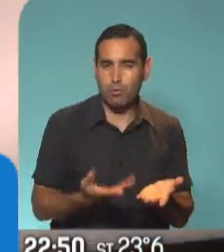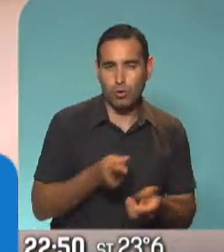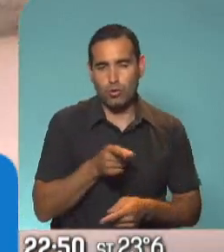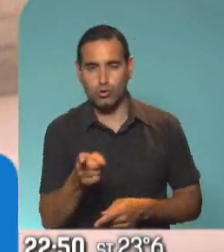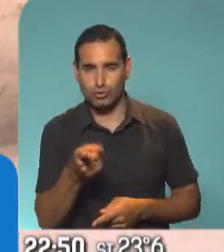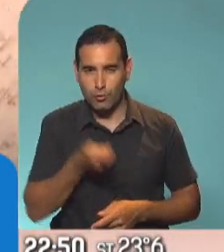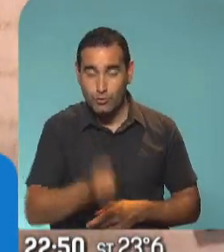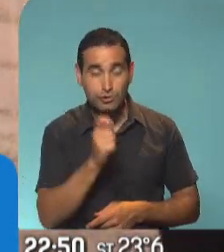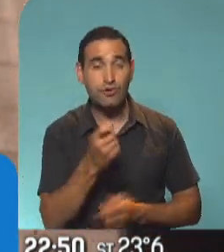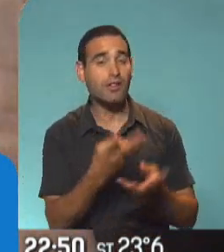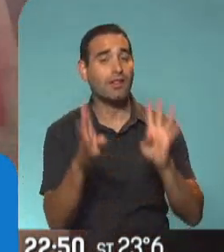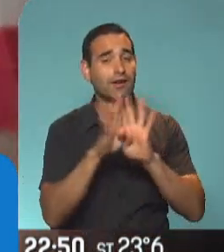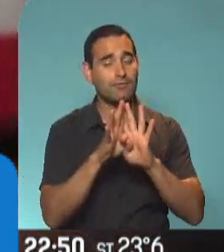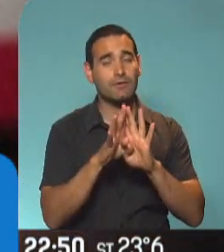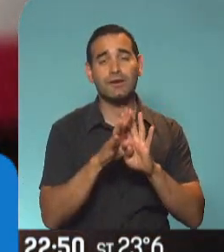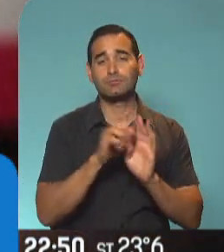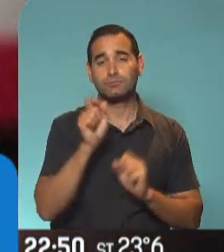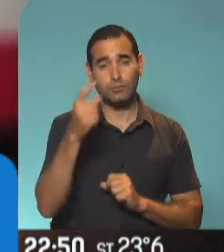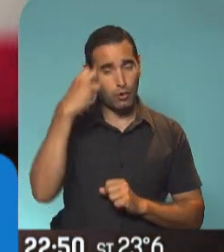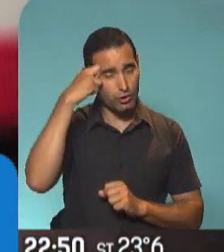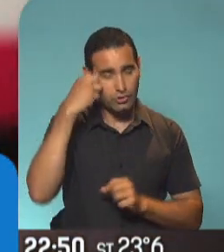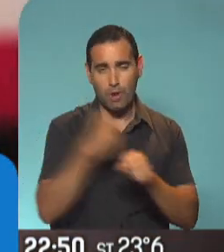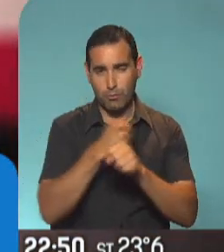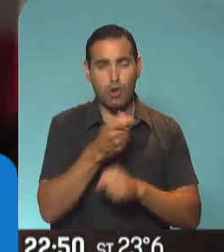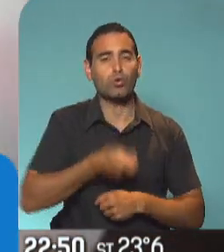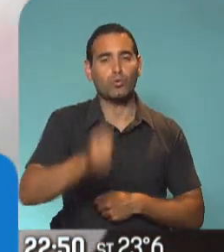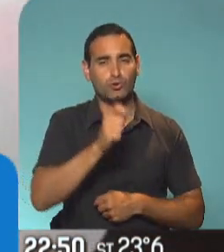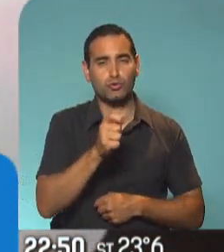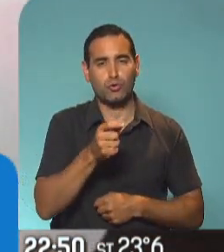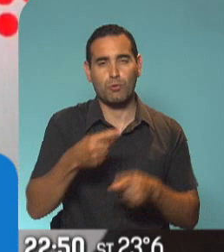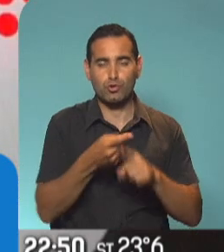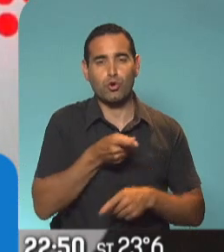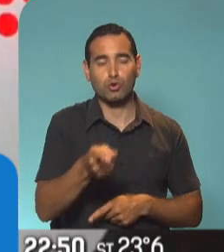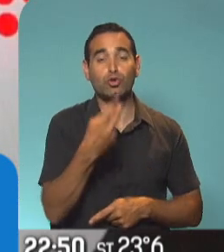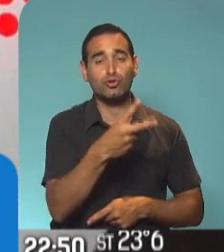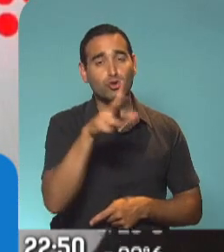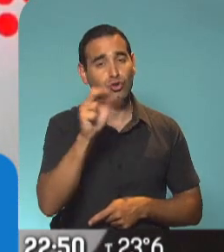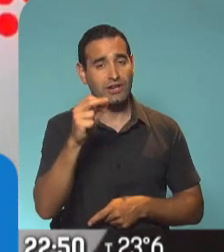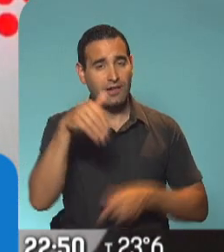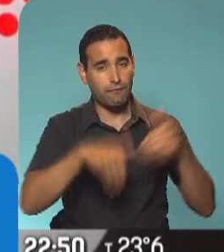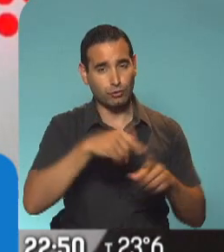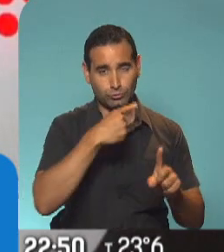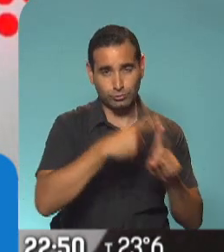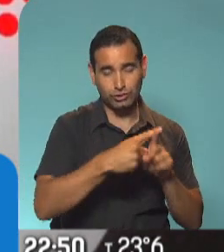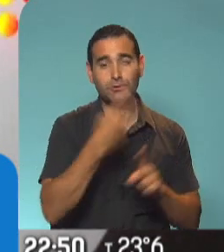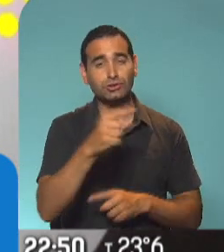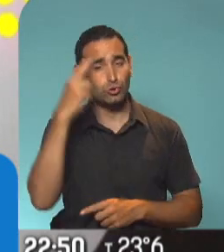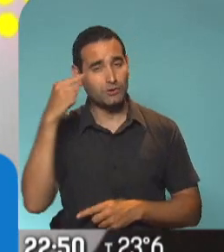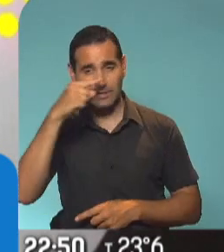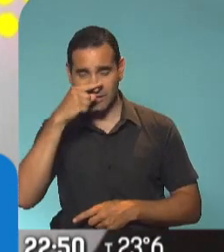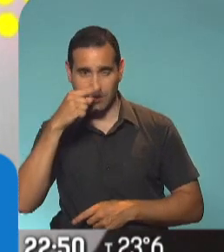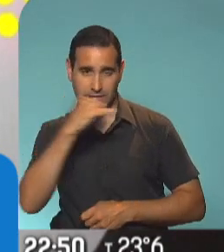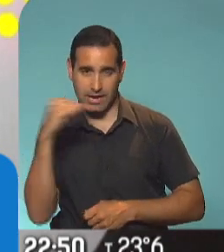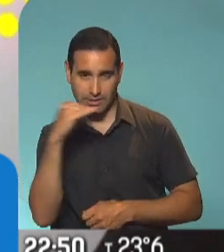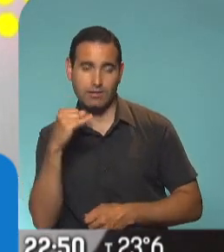impeachment, la Cámara de Representantes aprobó el juicio político del presidente por 230 votos a favor y 197 en contra para el